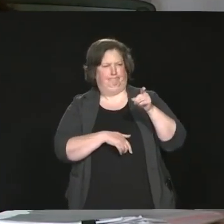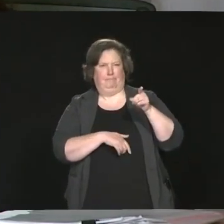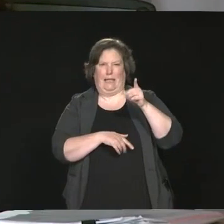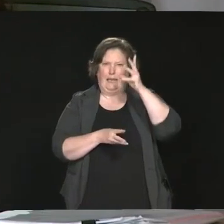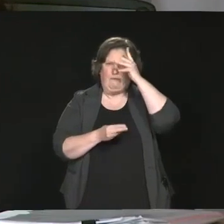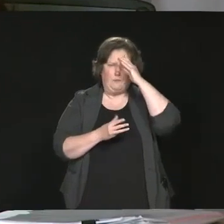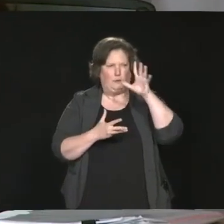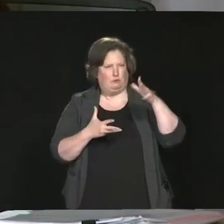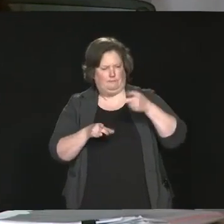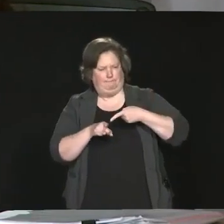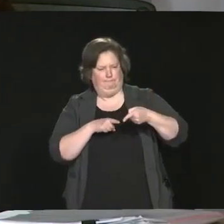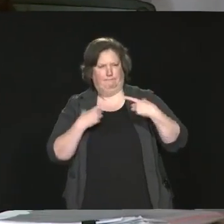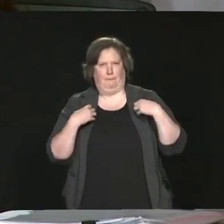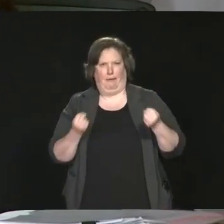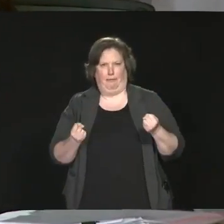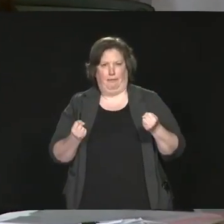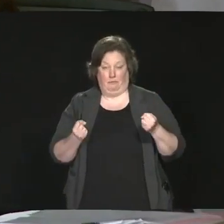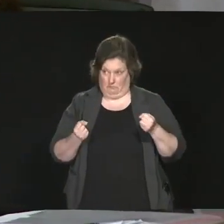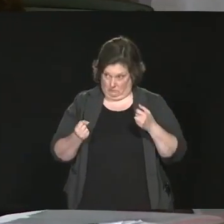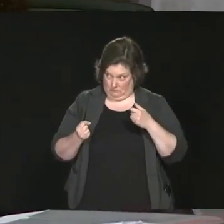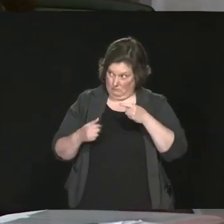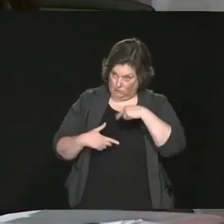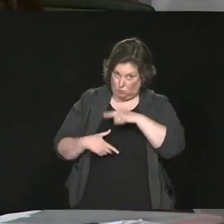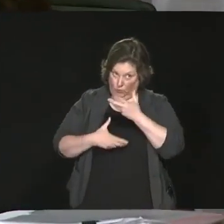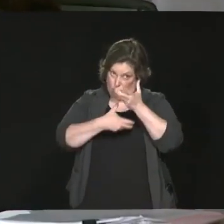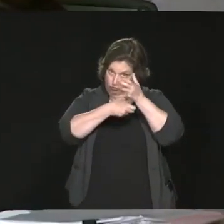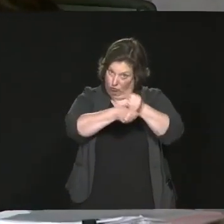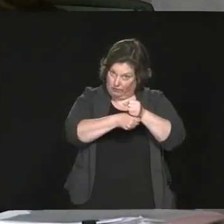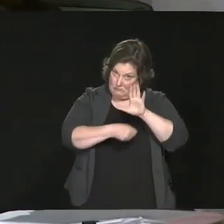the information that they are putting out?